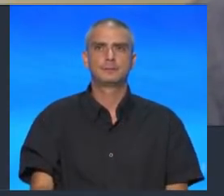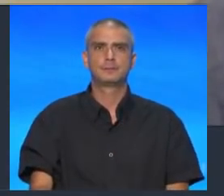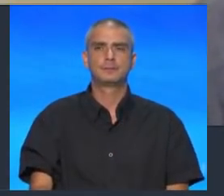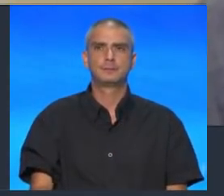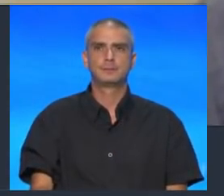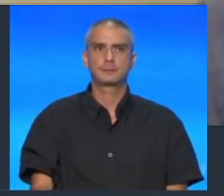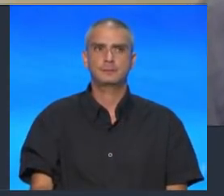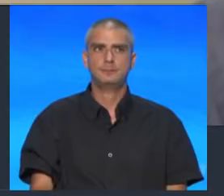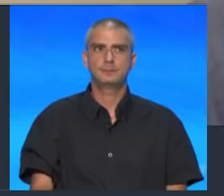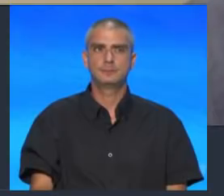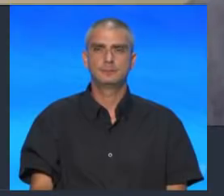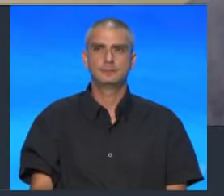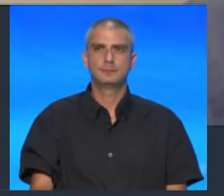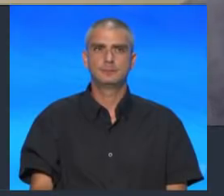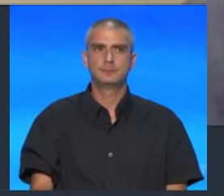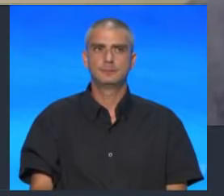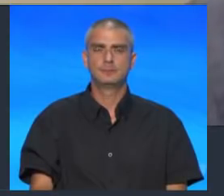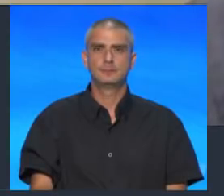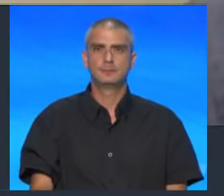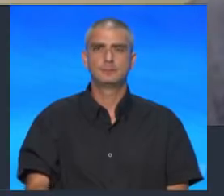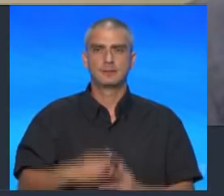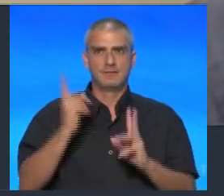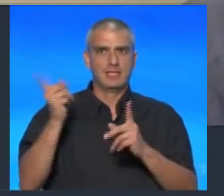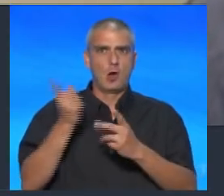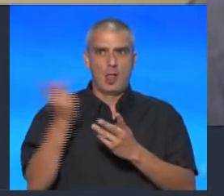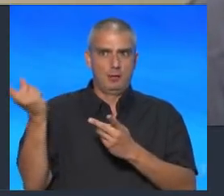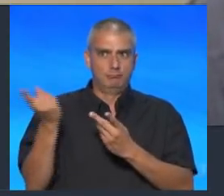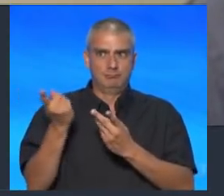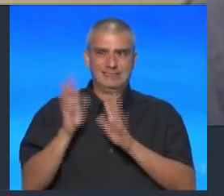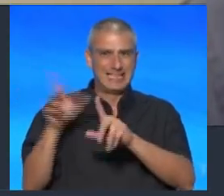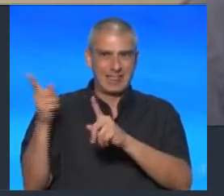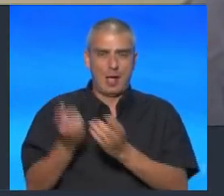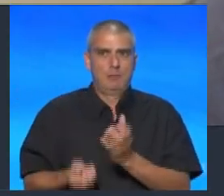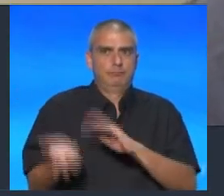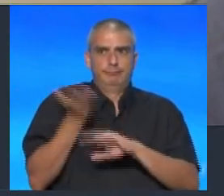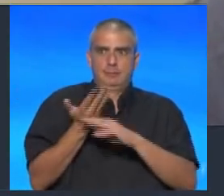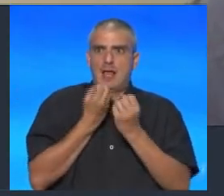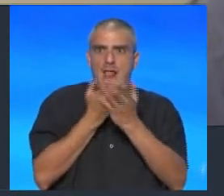and is able to express itself in this way. And